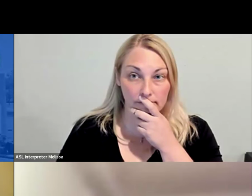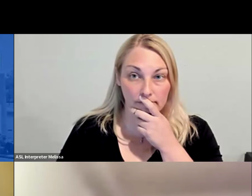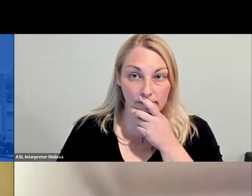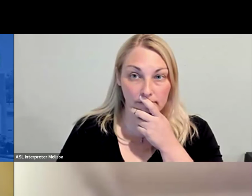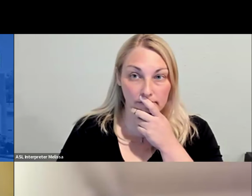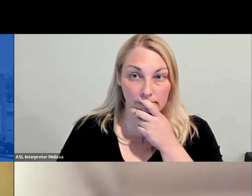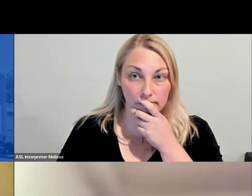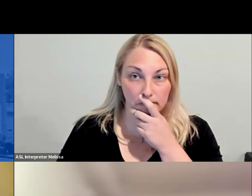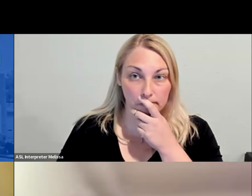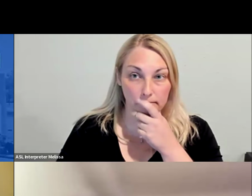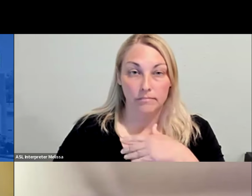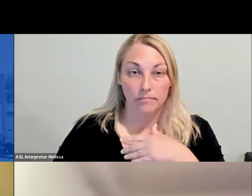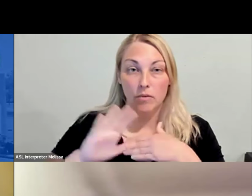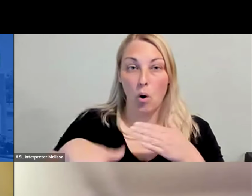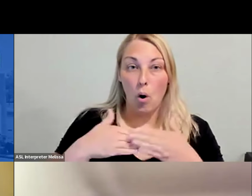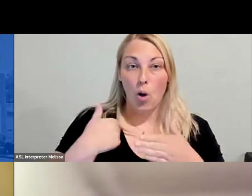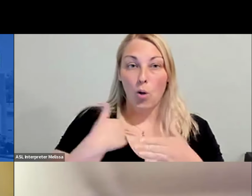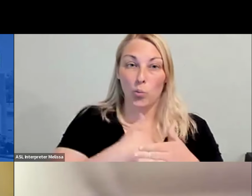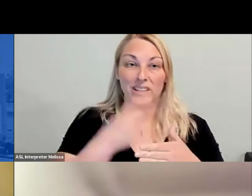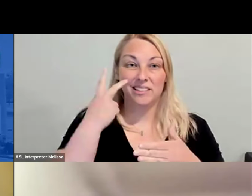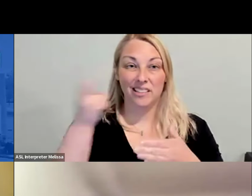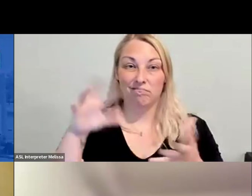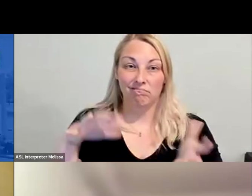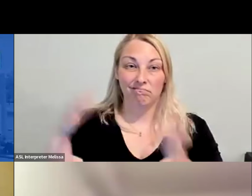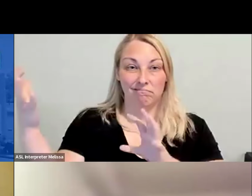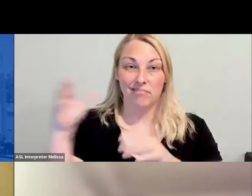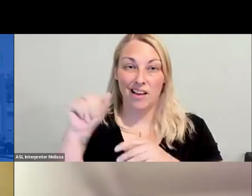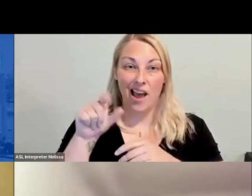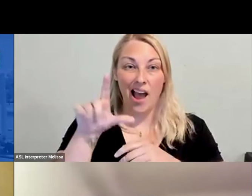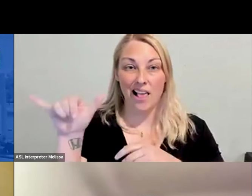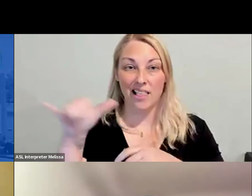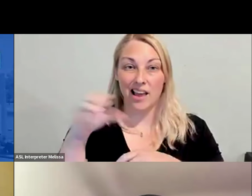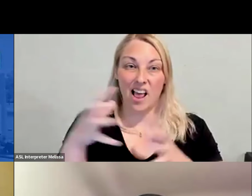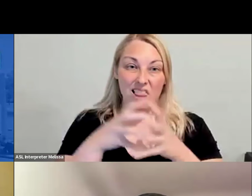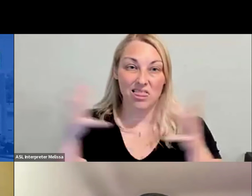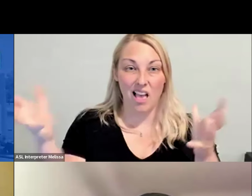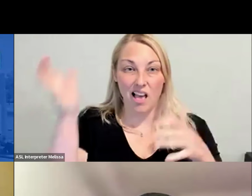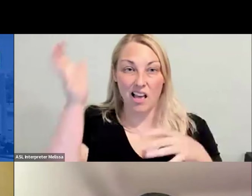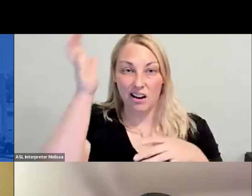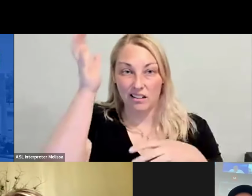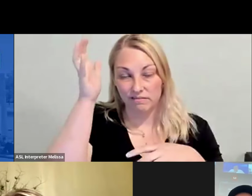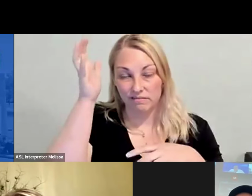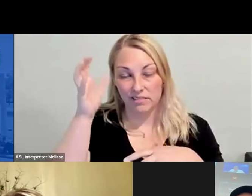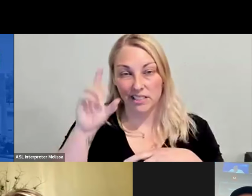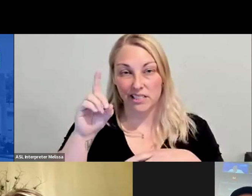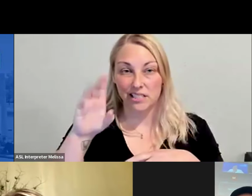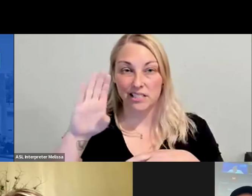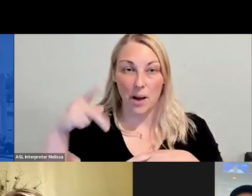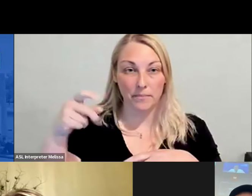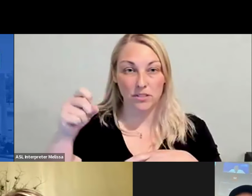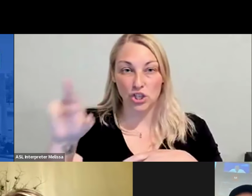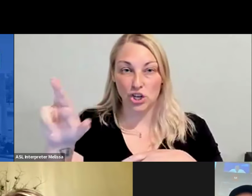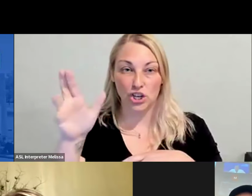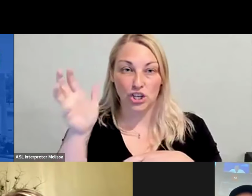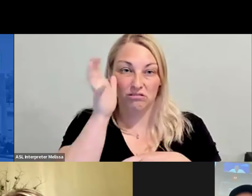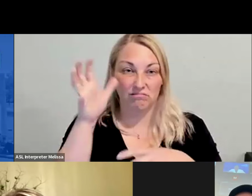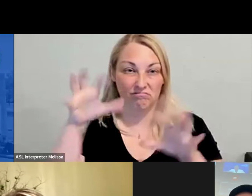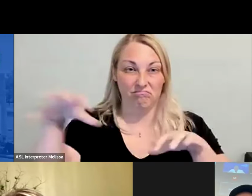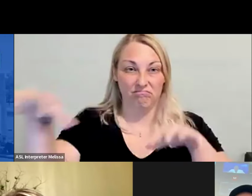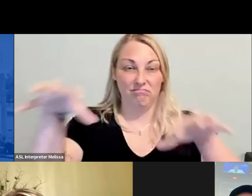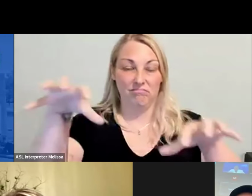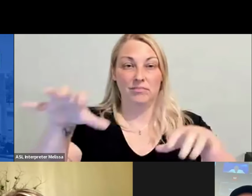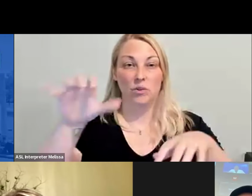But all we see is a busted alley and a bunch of dumpsters. So this project seems very, very premature.